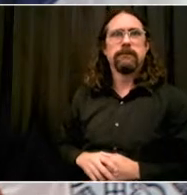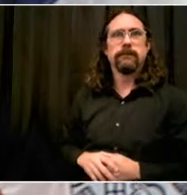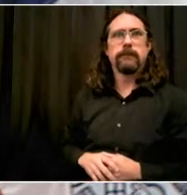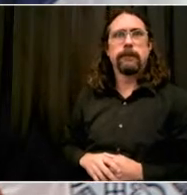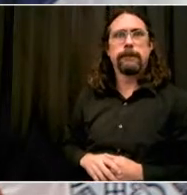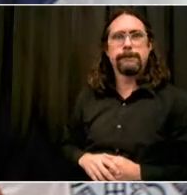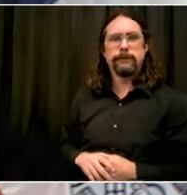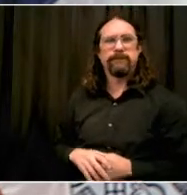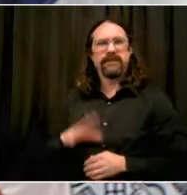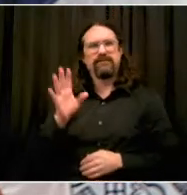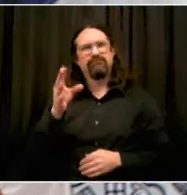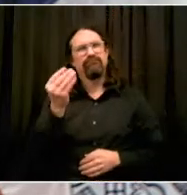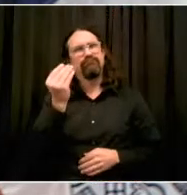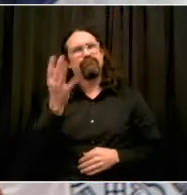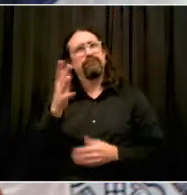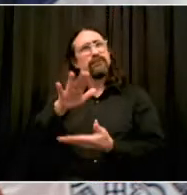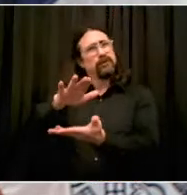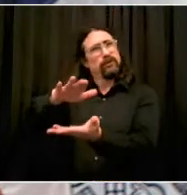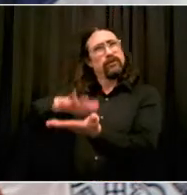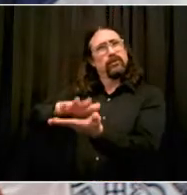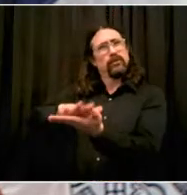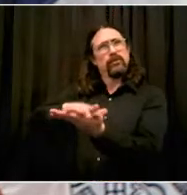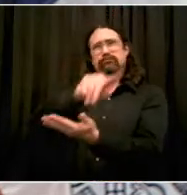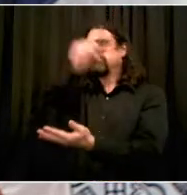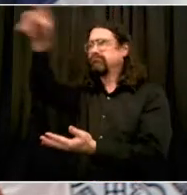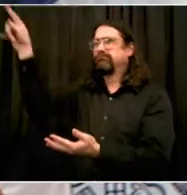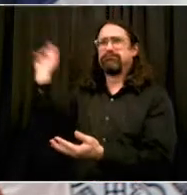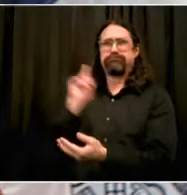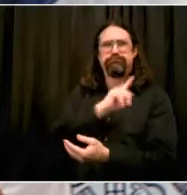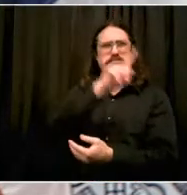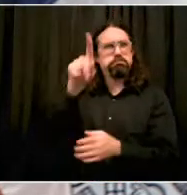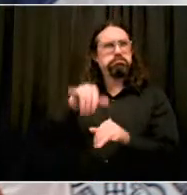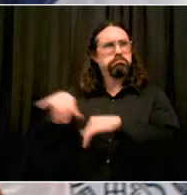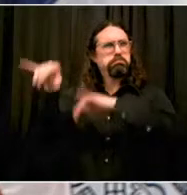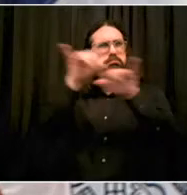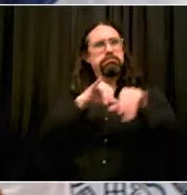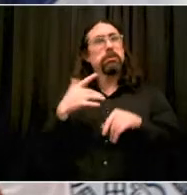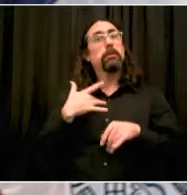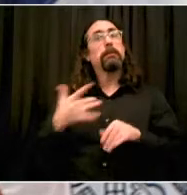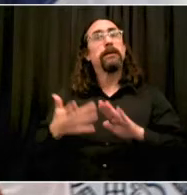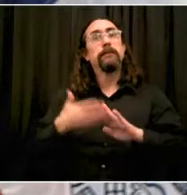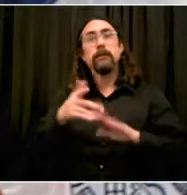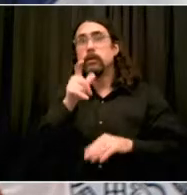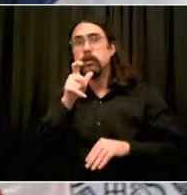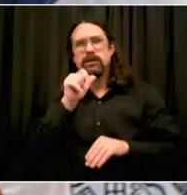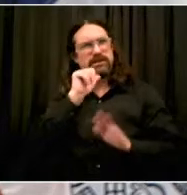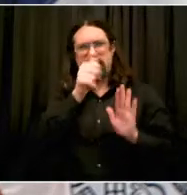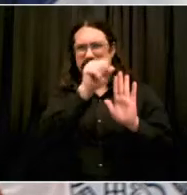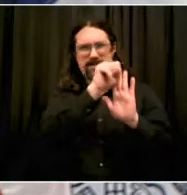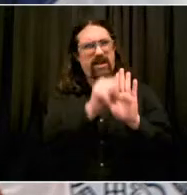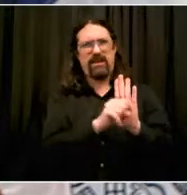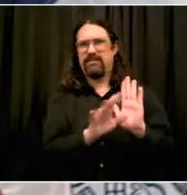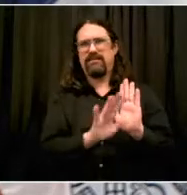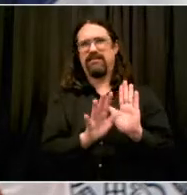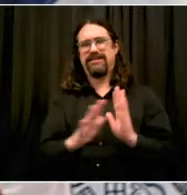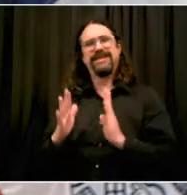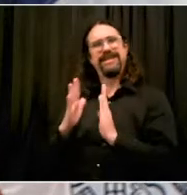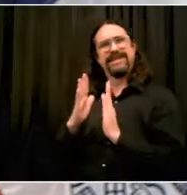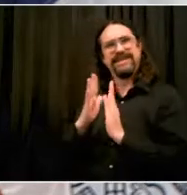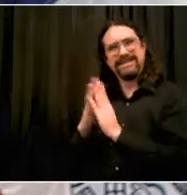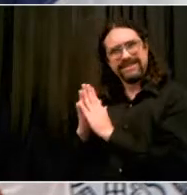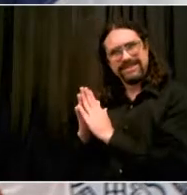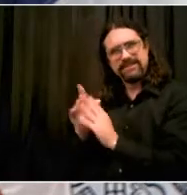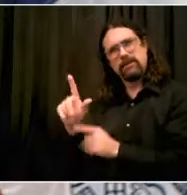ultimate decisions on. We proposed an idea to the state when we saw Brooklyn and Queens happening that focused on zip codes. They came back